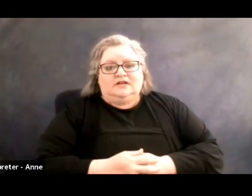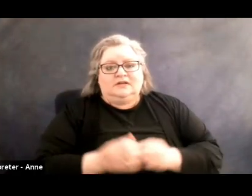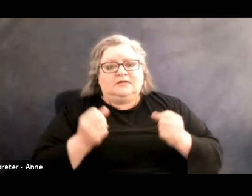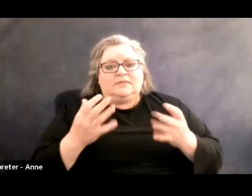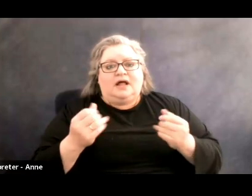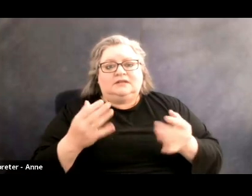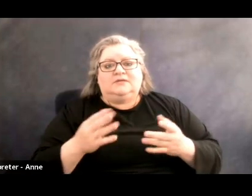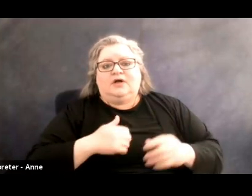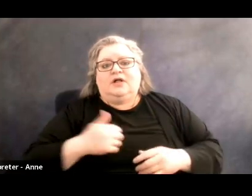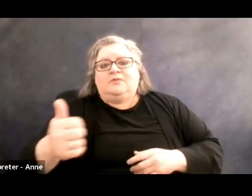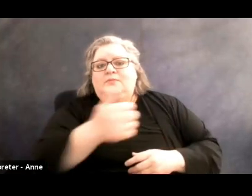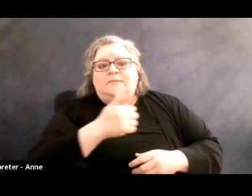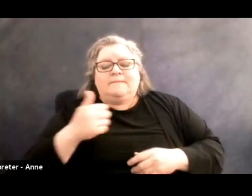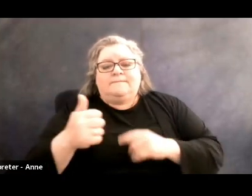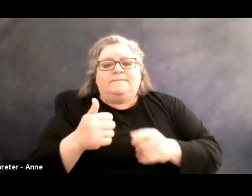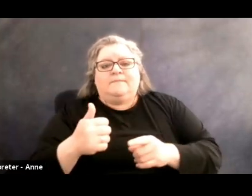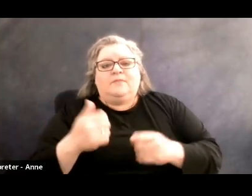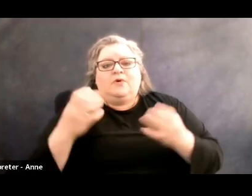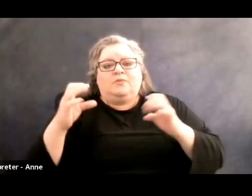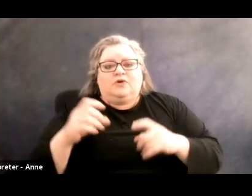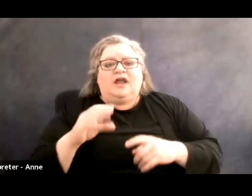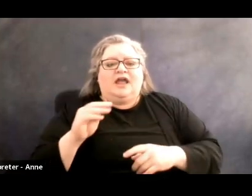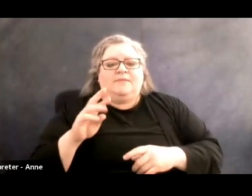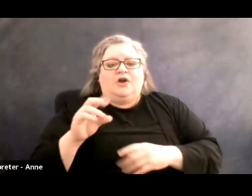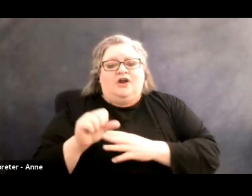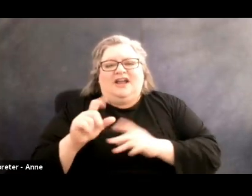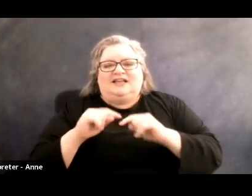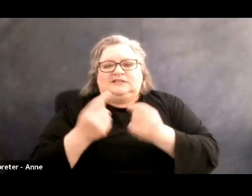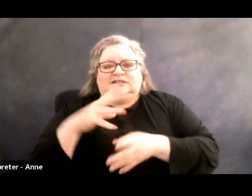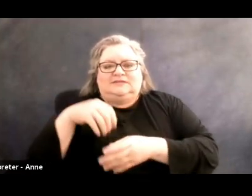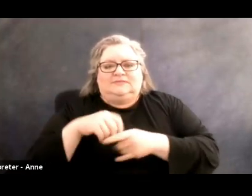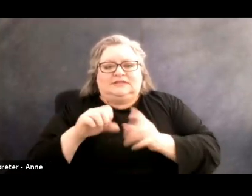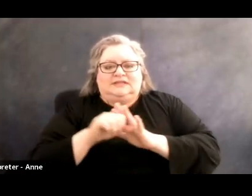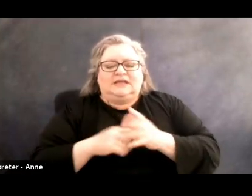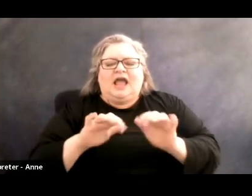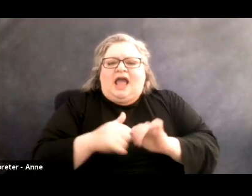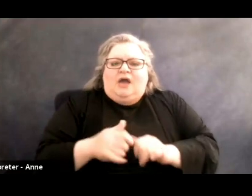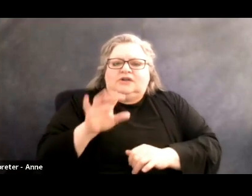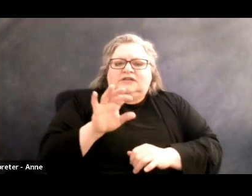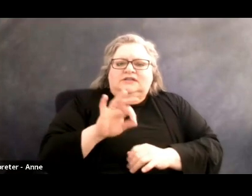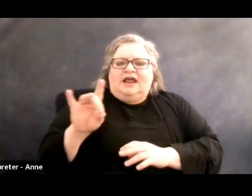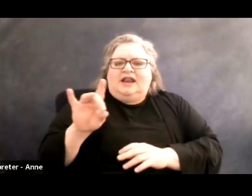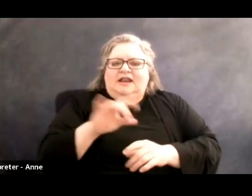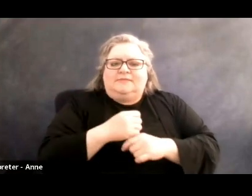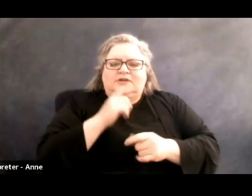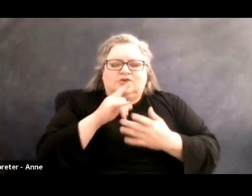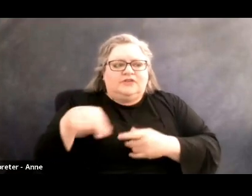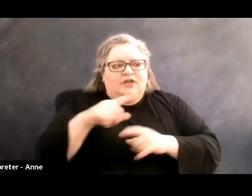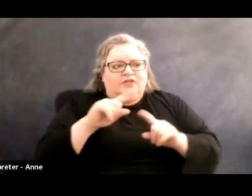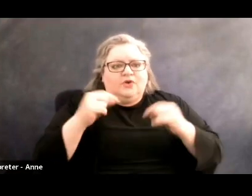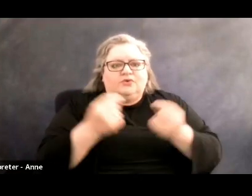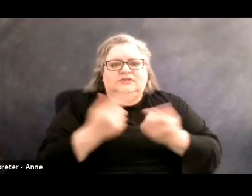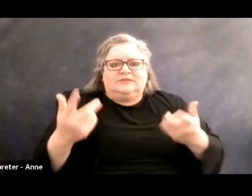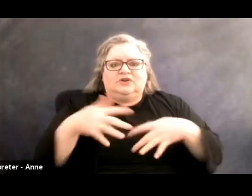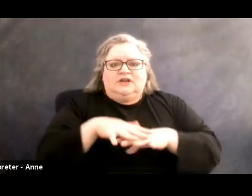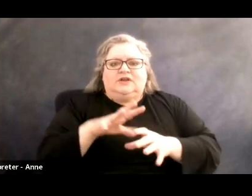mobile crisis providers or MRSS teams within the state. How does 988 make sure that those teams are